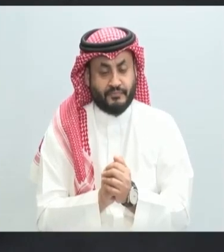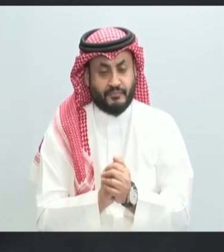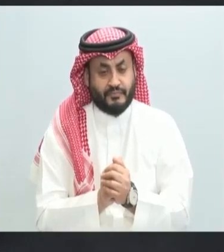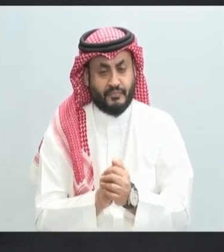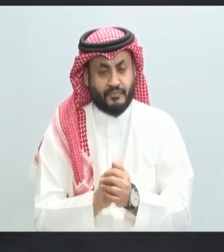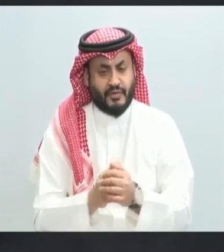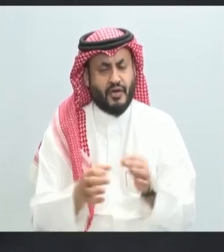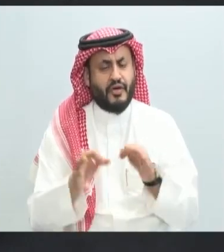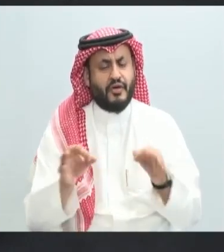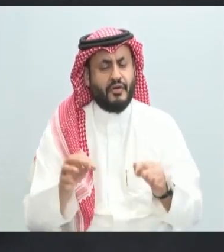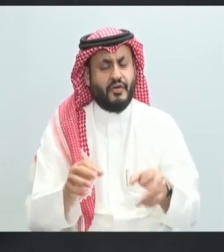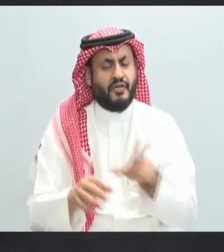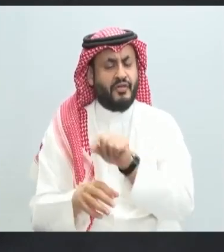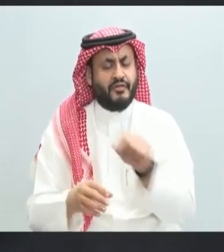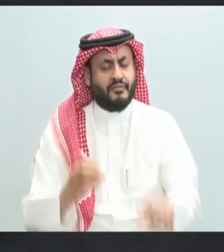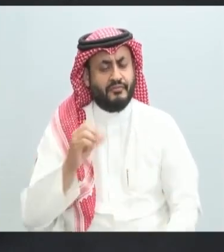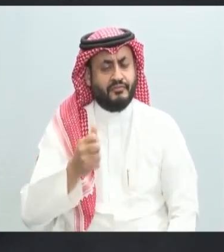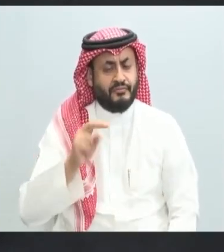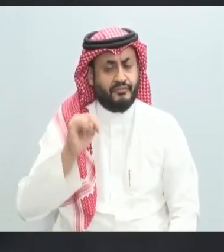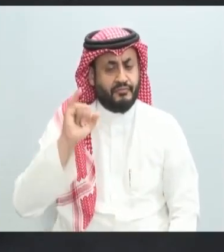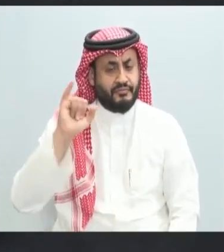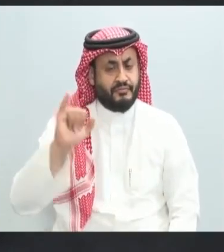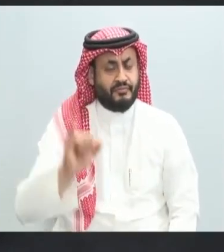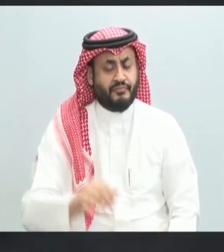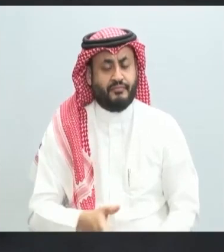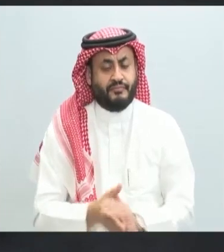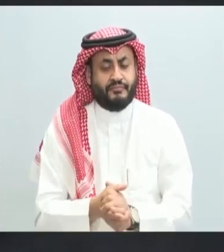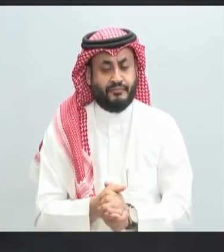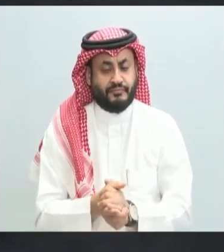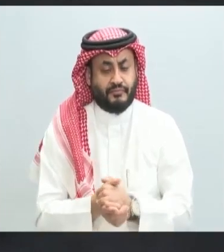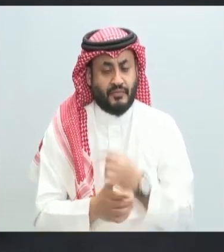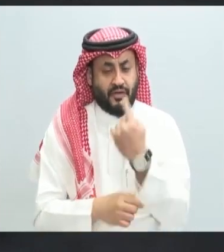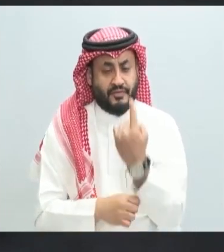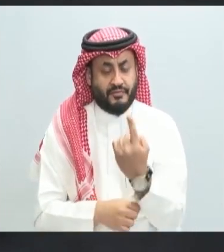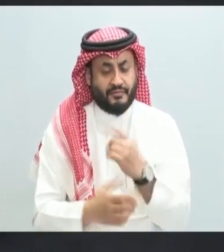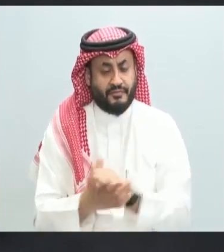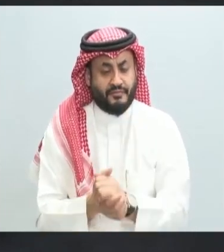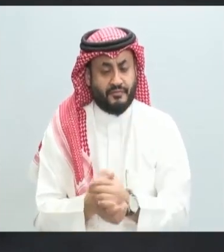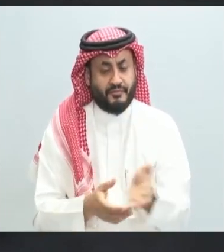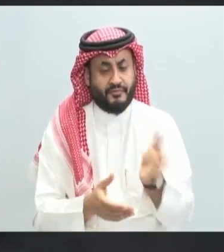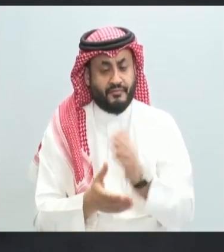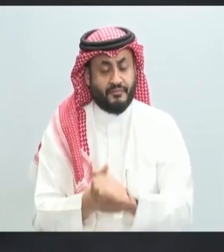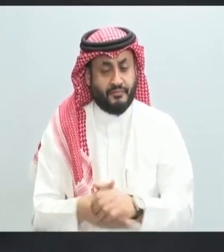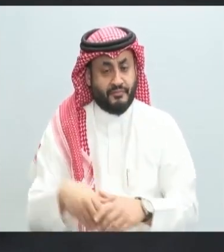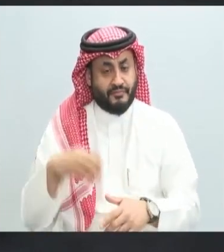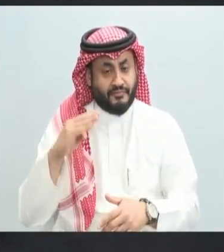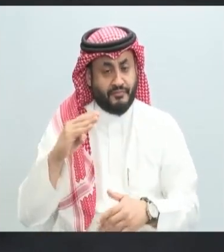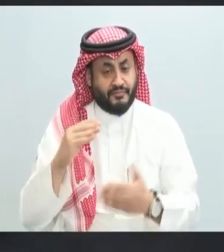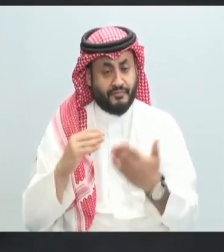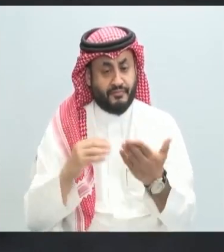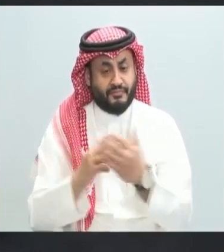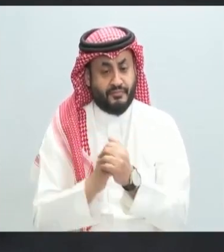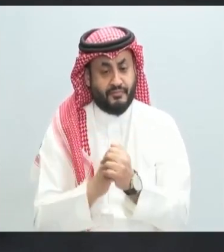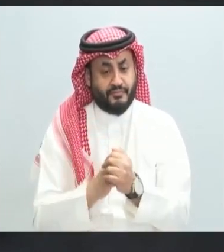I use your eraser? Can I use your glue? So, and what we said, the most importantly here